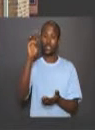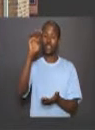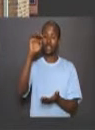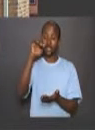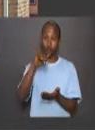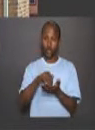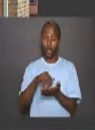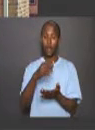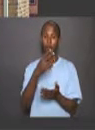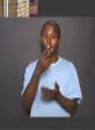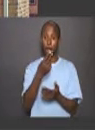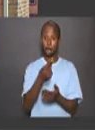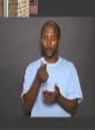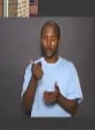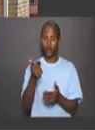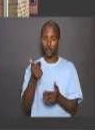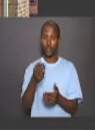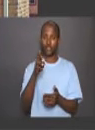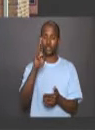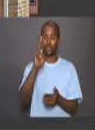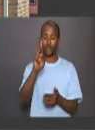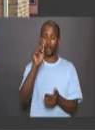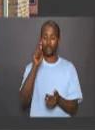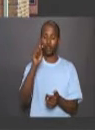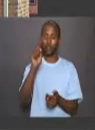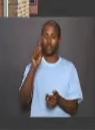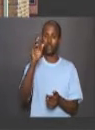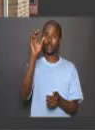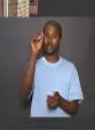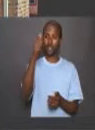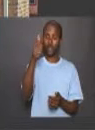200,000 bir at a rate of 10%.